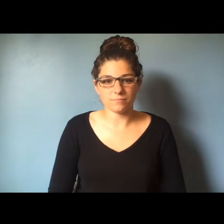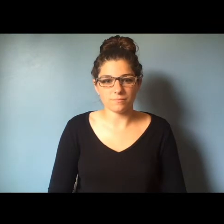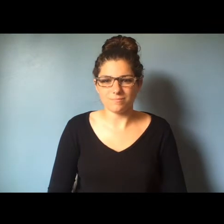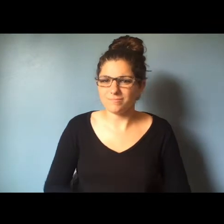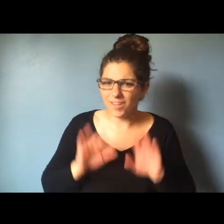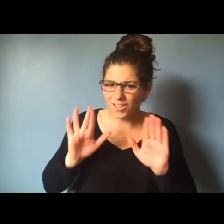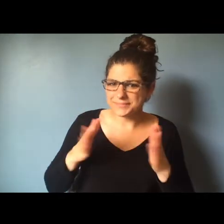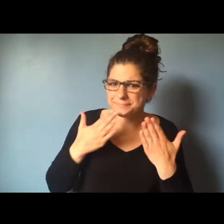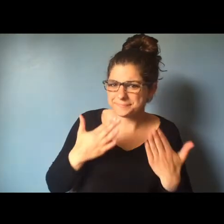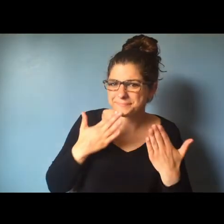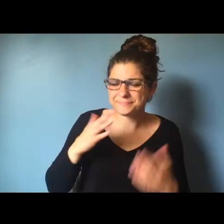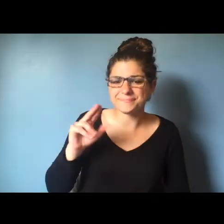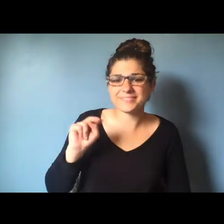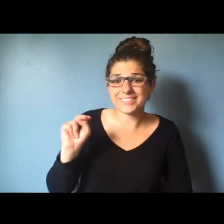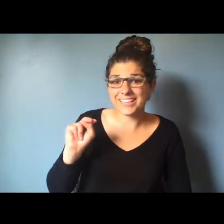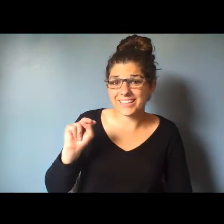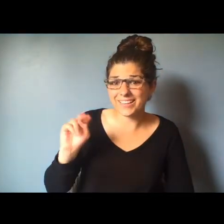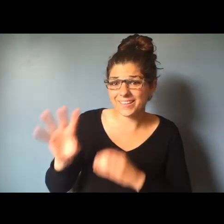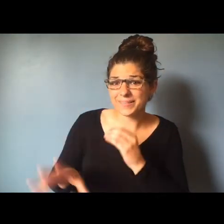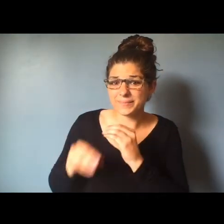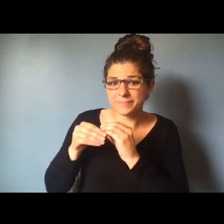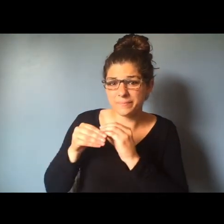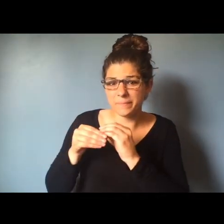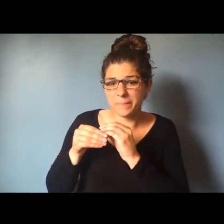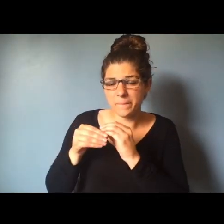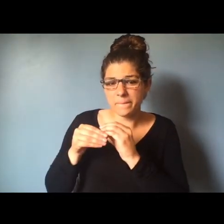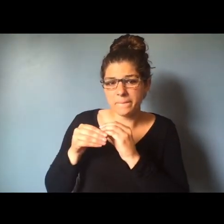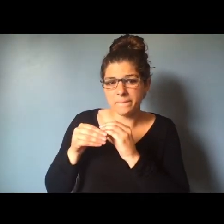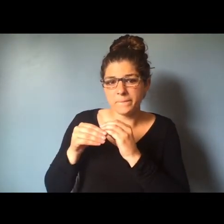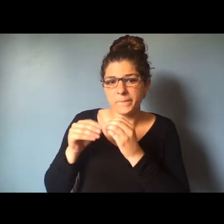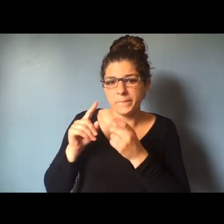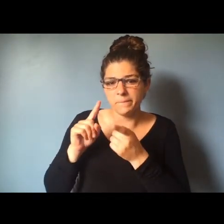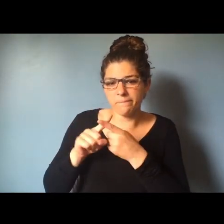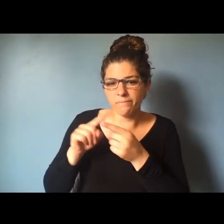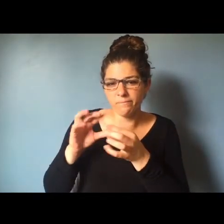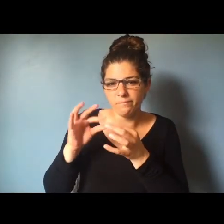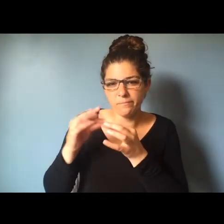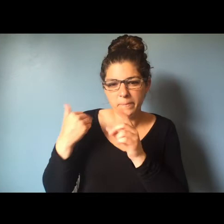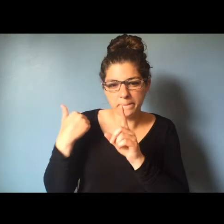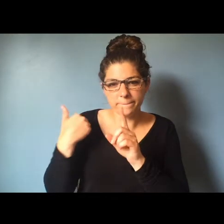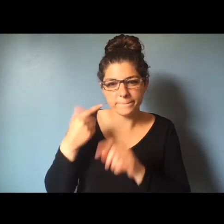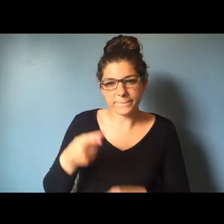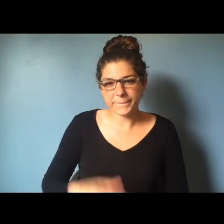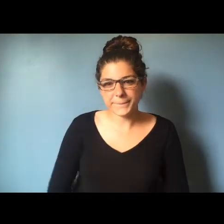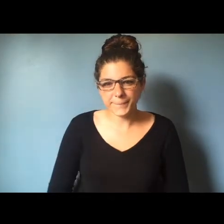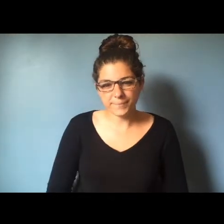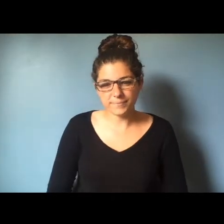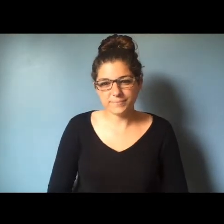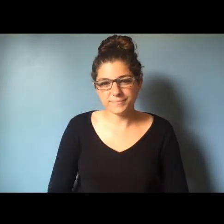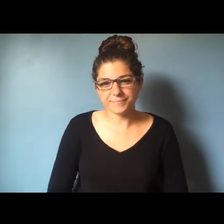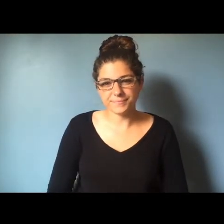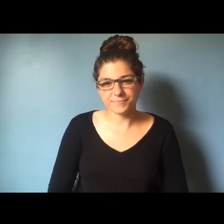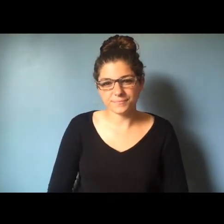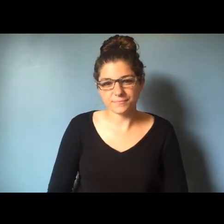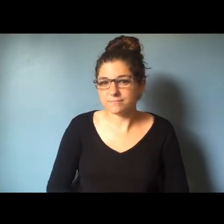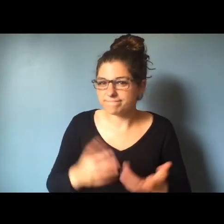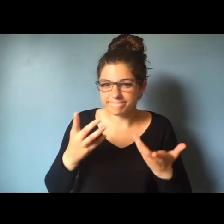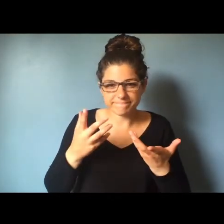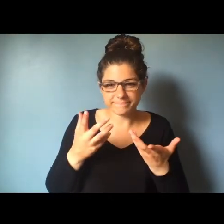Awesome, thanks. Nikki, did you have anything to kind of add to what you said before? Was